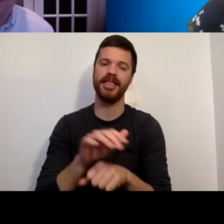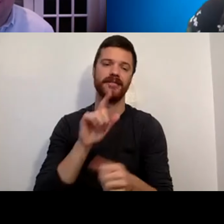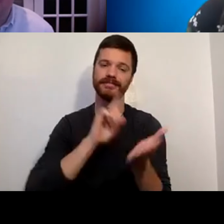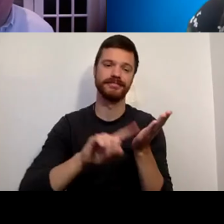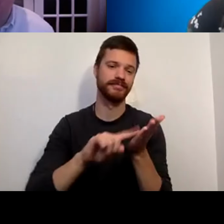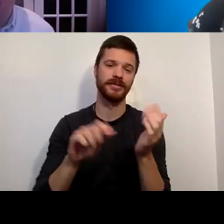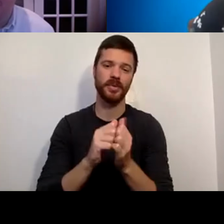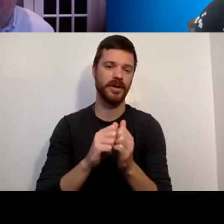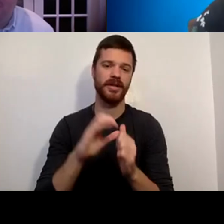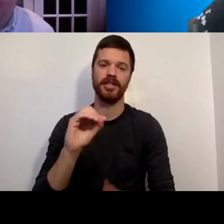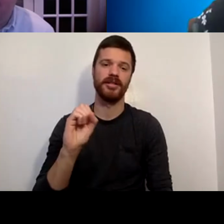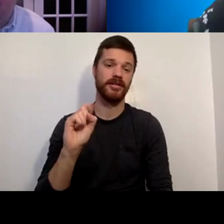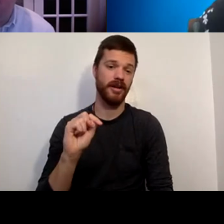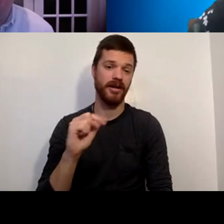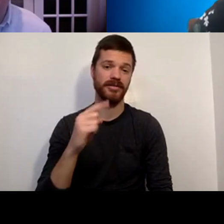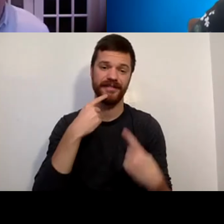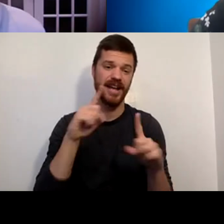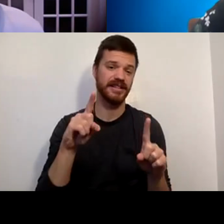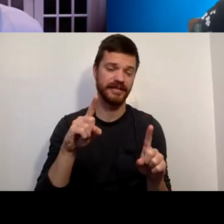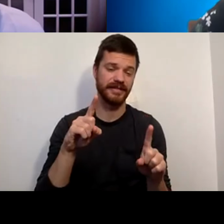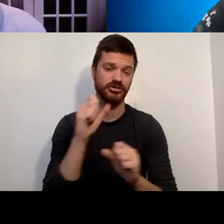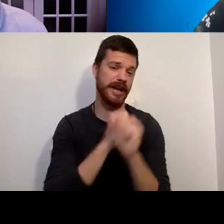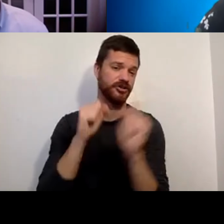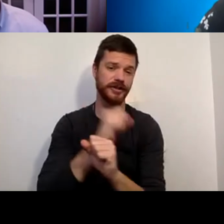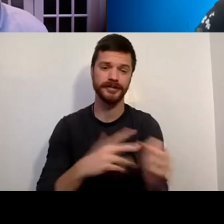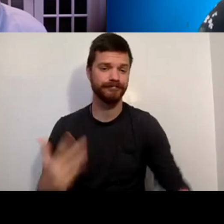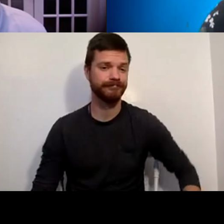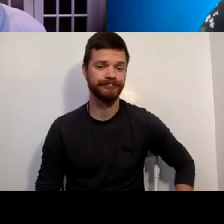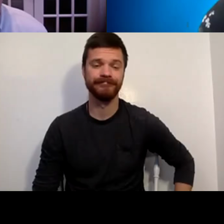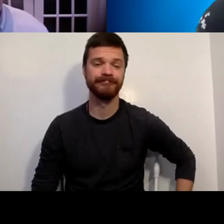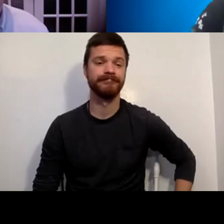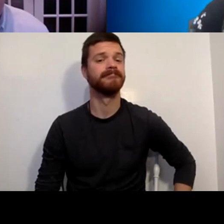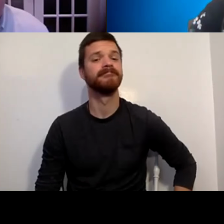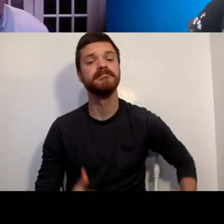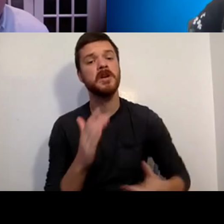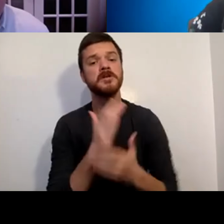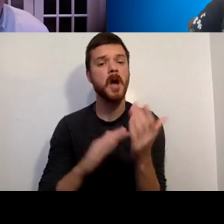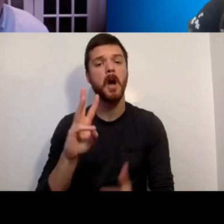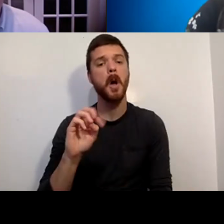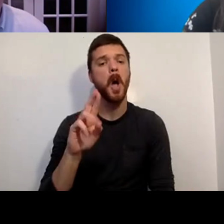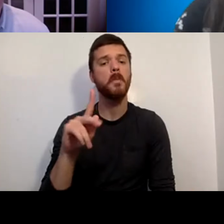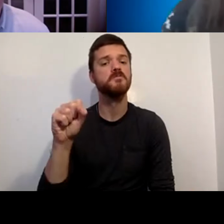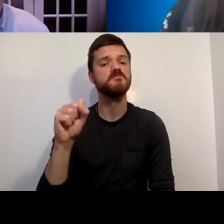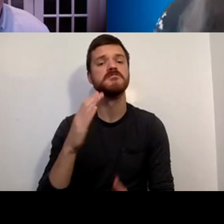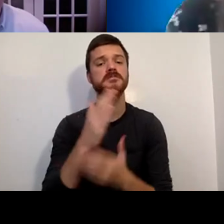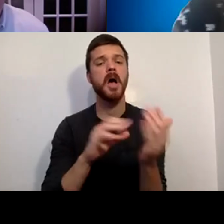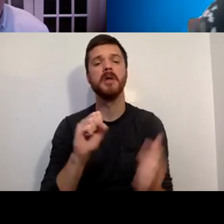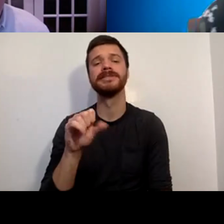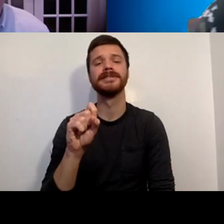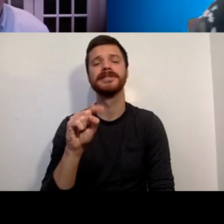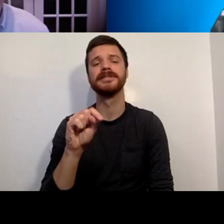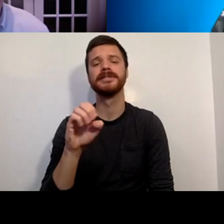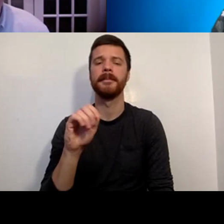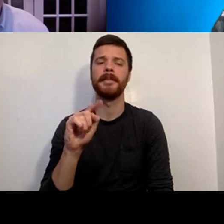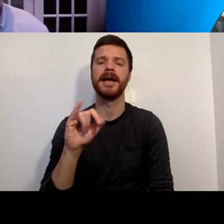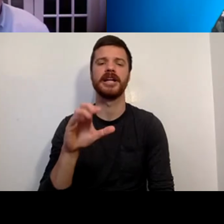implementation strategies. And so certainly there has been work done there, and some of the systematic reviews that I posted